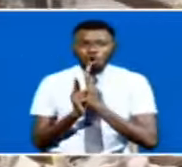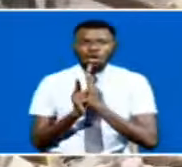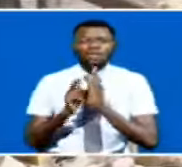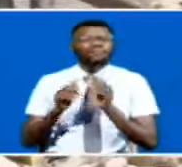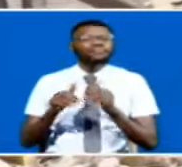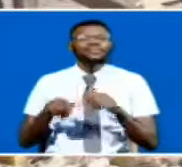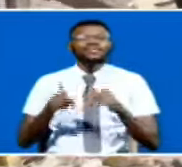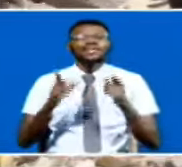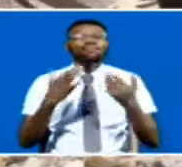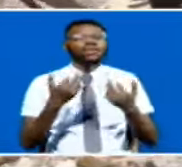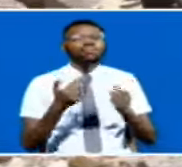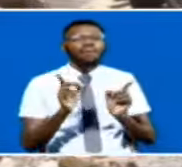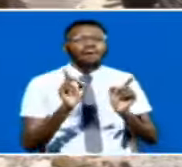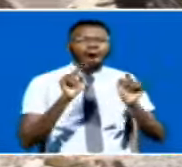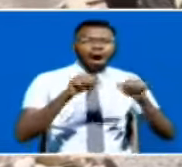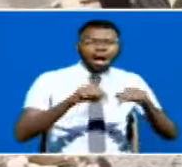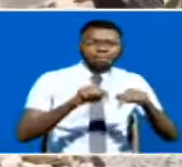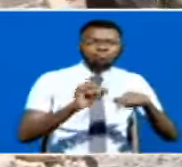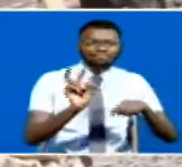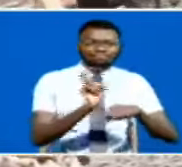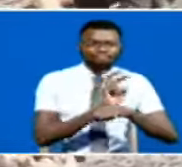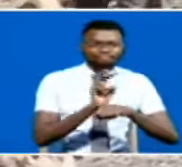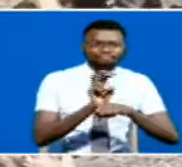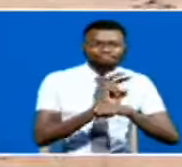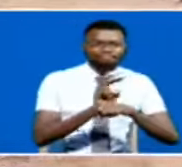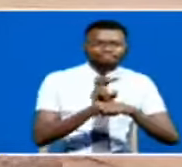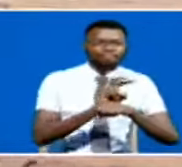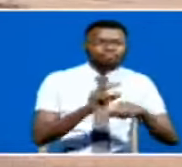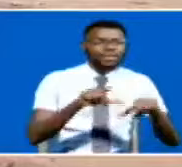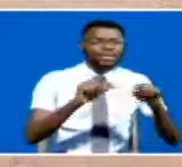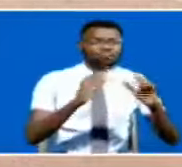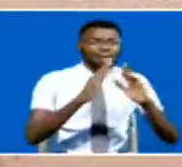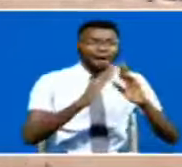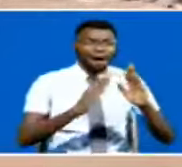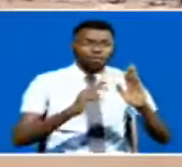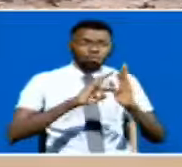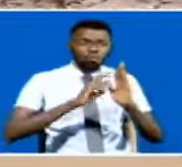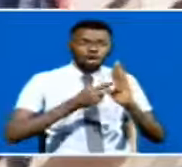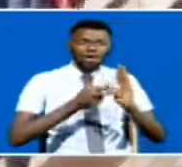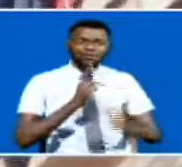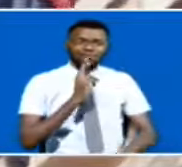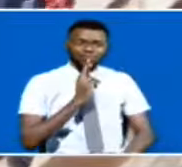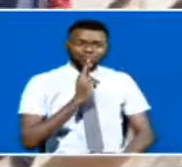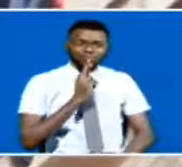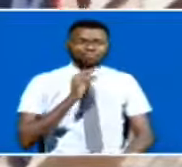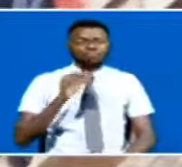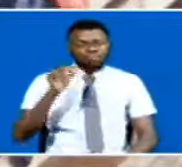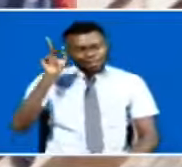an impromptu inspection of affordable housing project in Ruiru, Kiambu County.